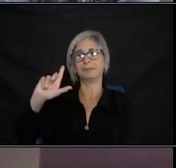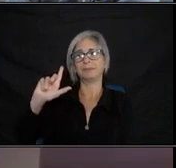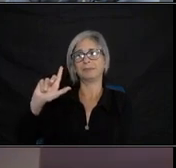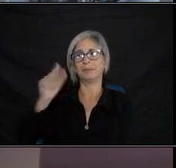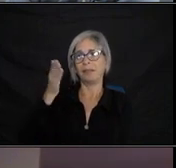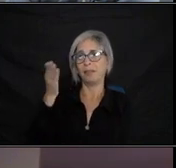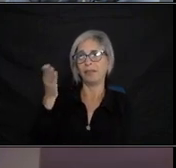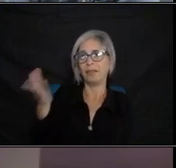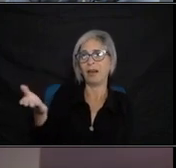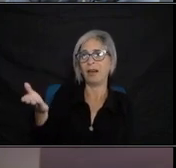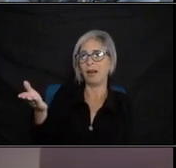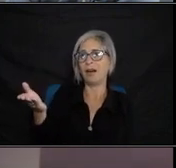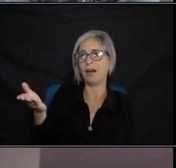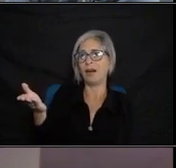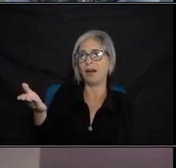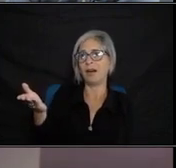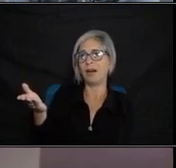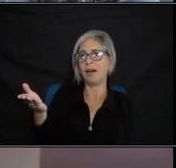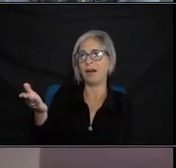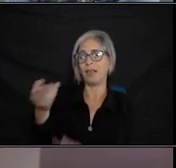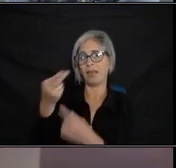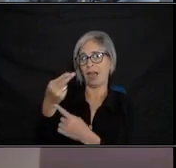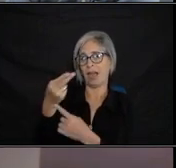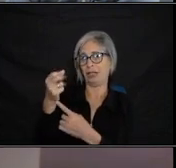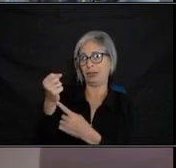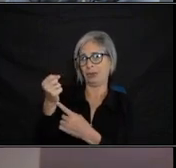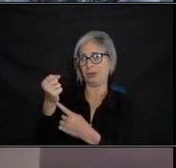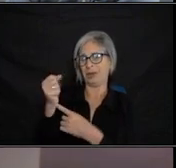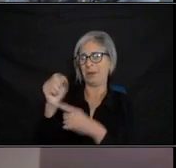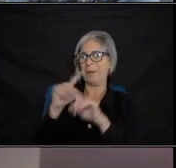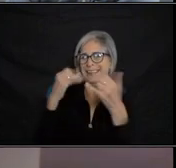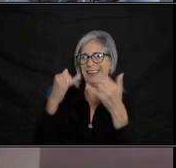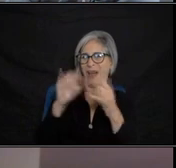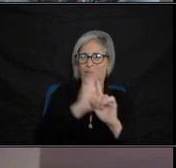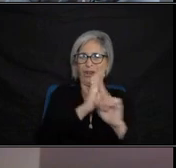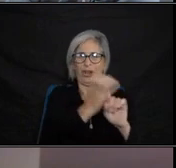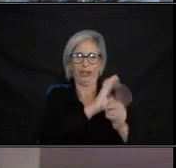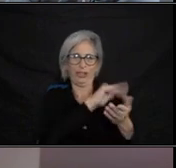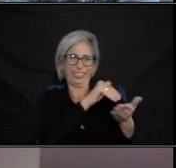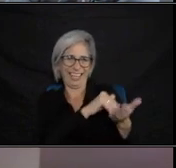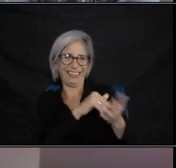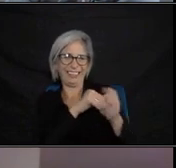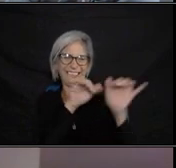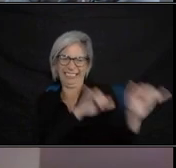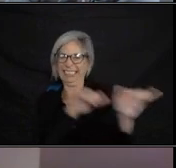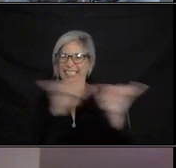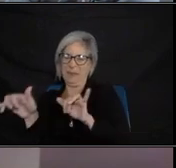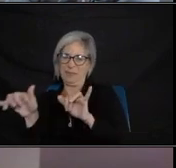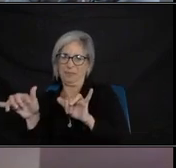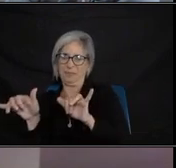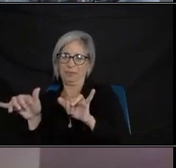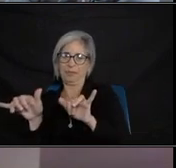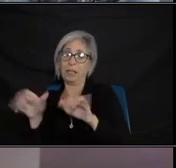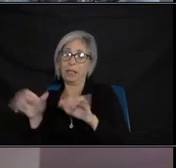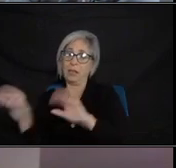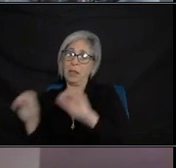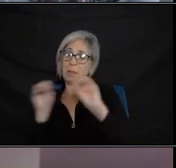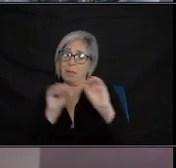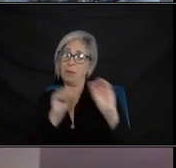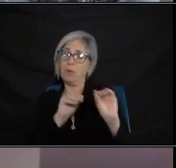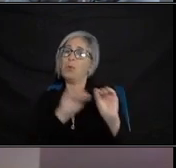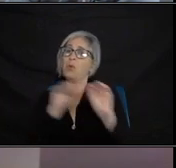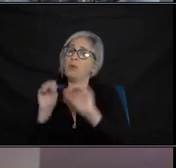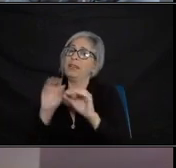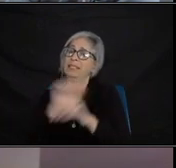The we call it the high school when we started. It's the Culture Center today. We were able to move the staff in on July